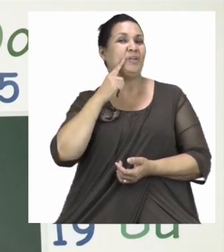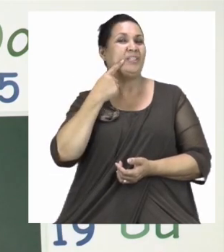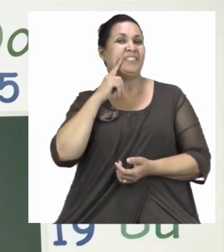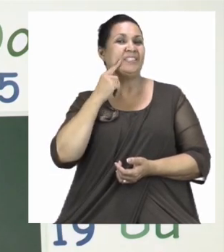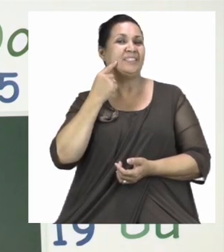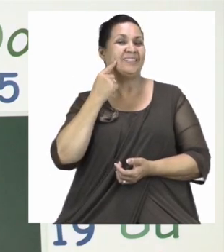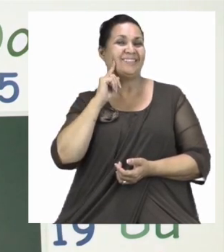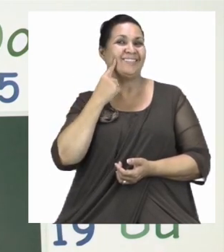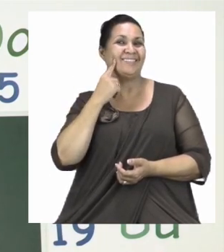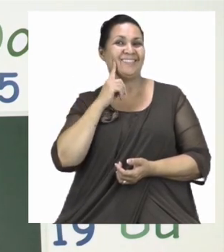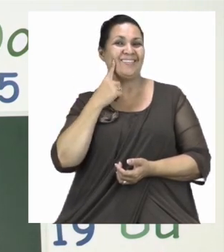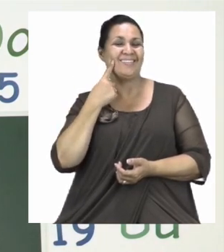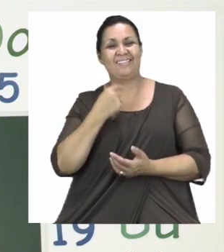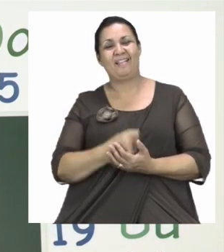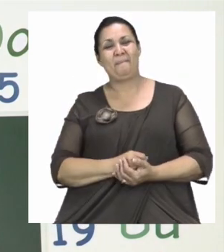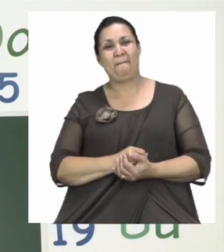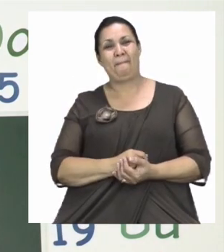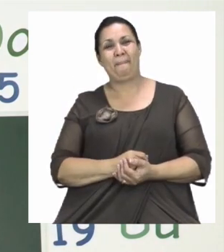2,